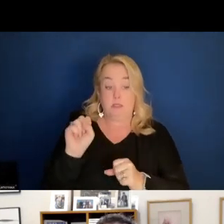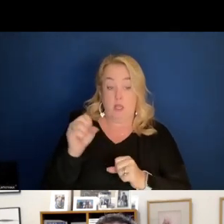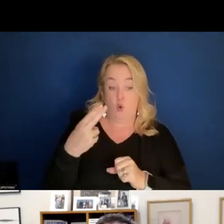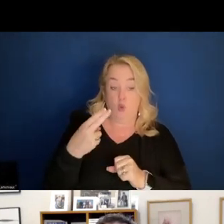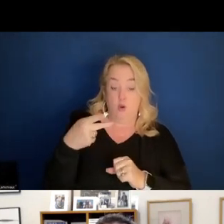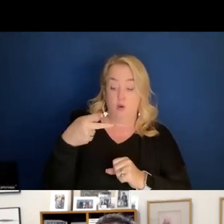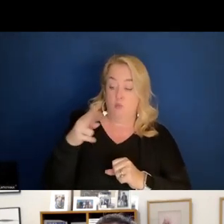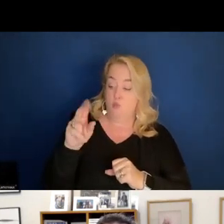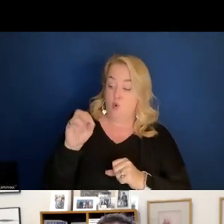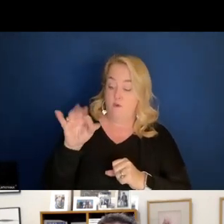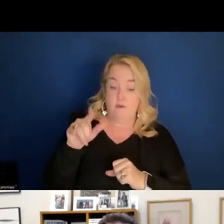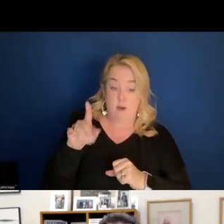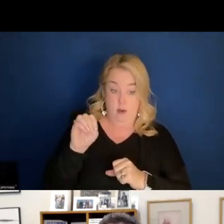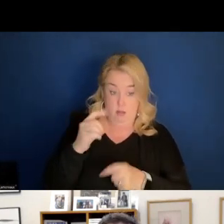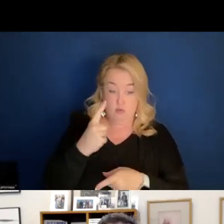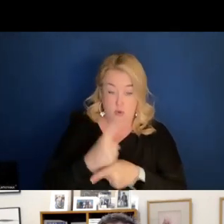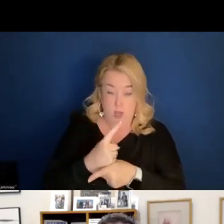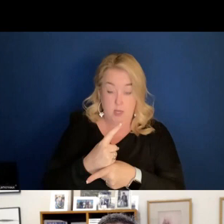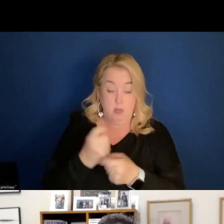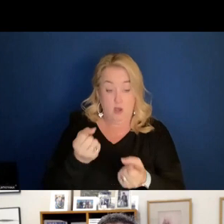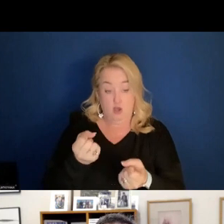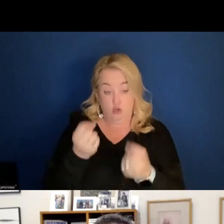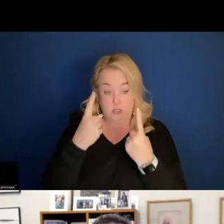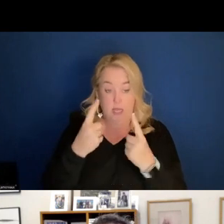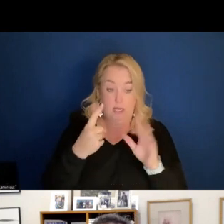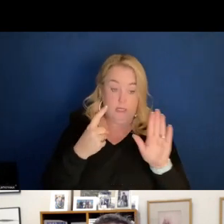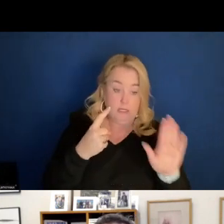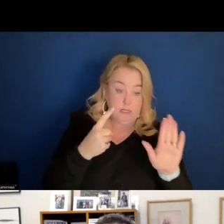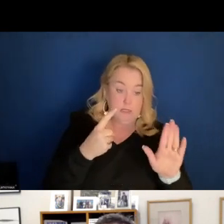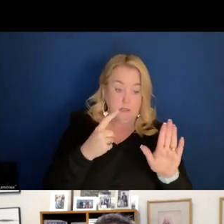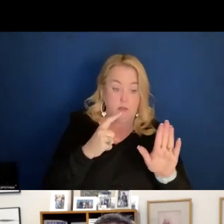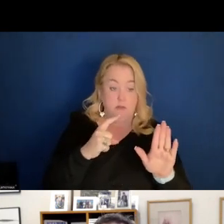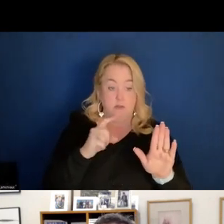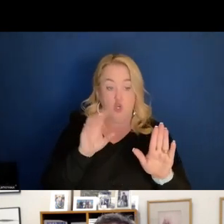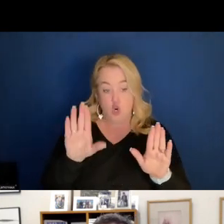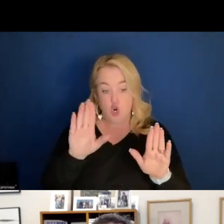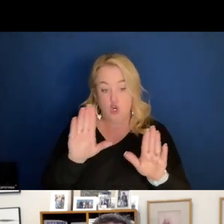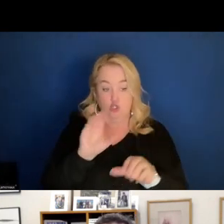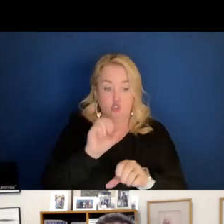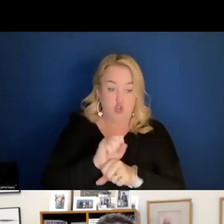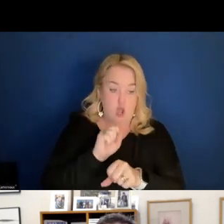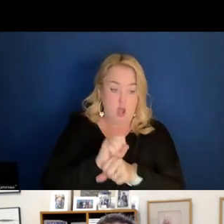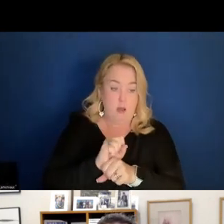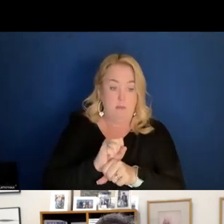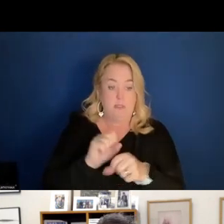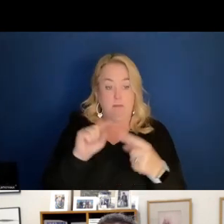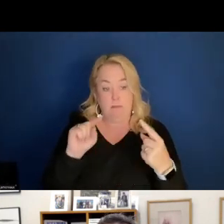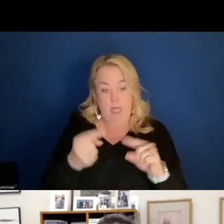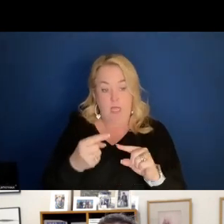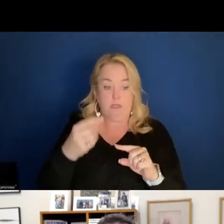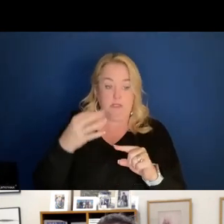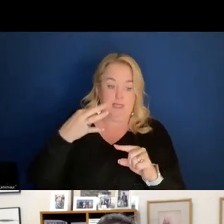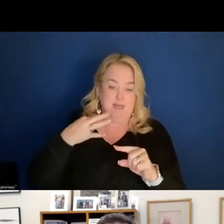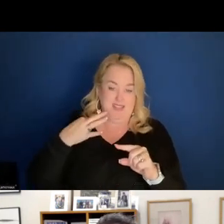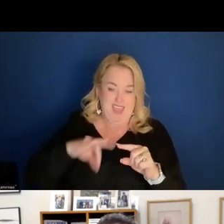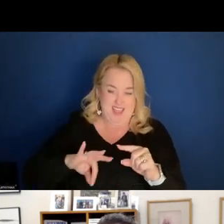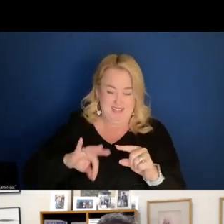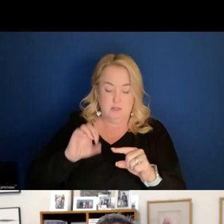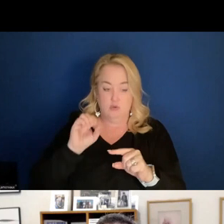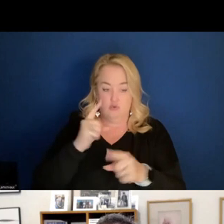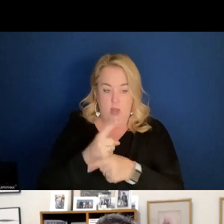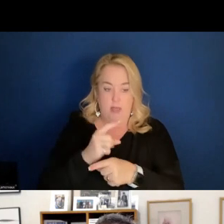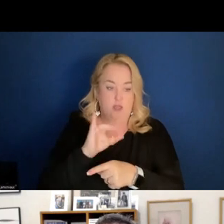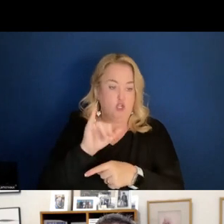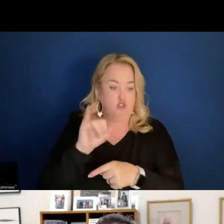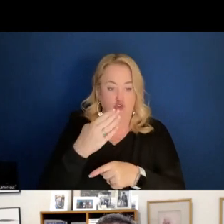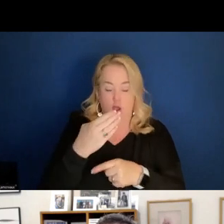profile, right? To understand what his or her jobs, pains, and gains are. Now, jobs are sort of what they do every day.